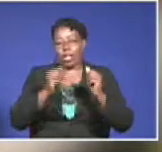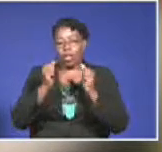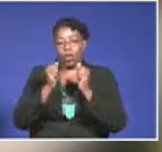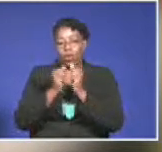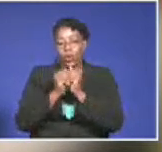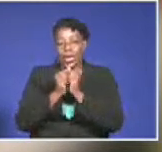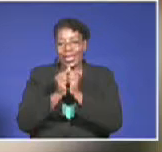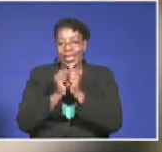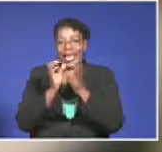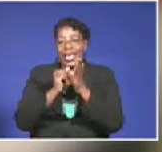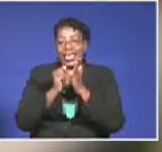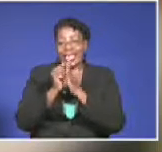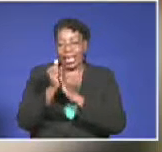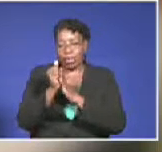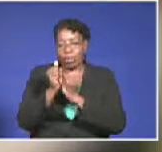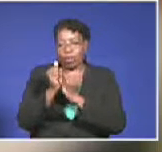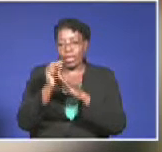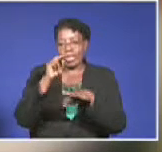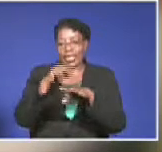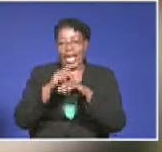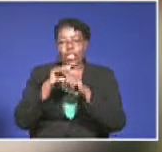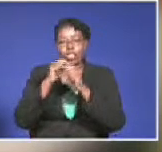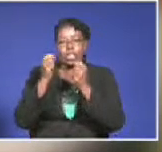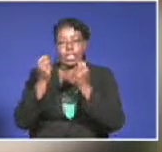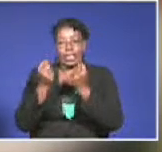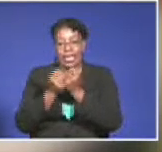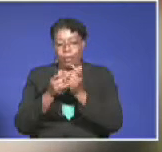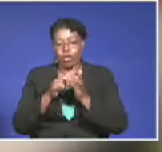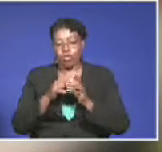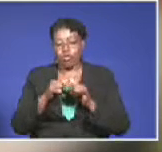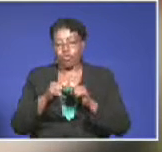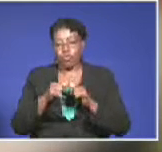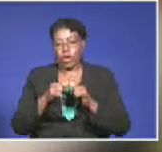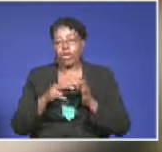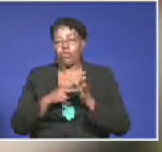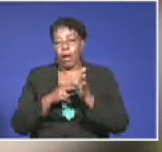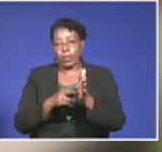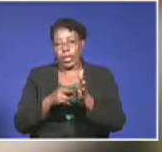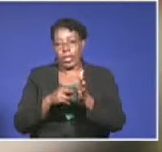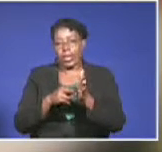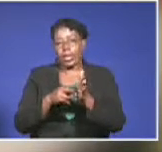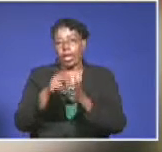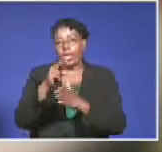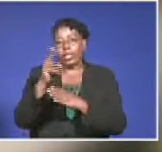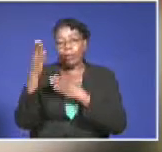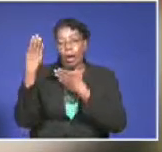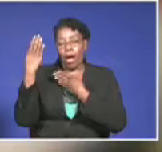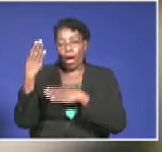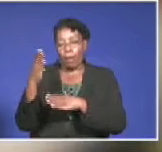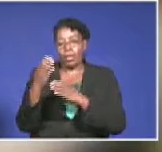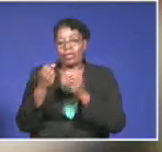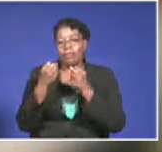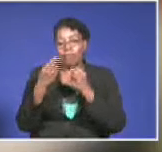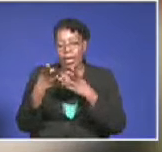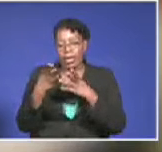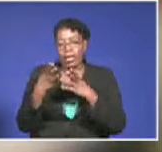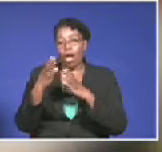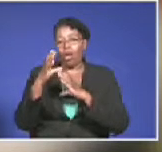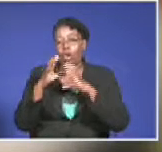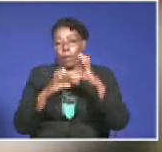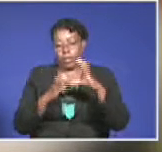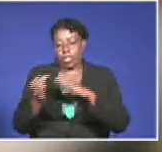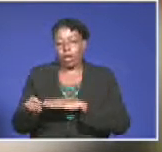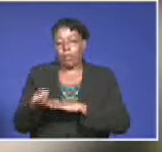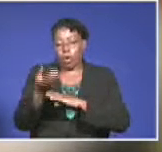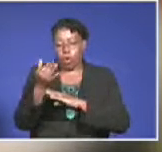was also a former member of the Bahamas national team, representing the 242 in many international competitions while competing in the City Bowling